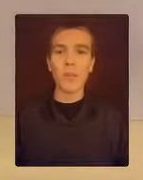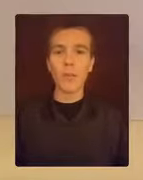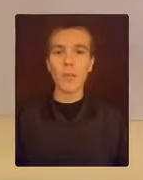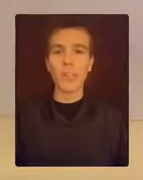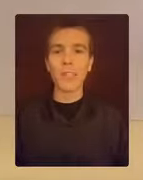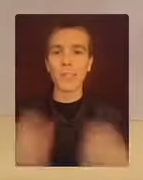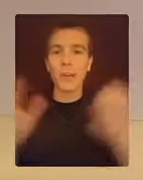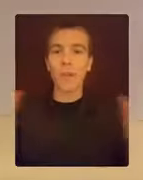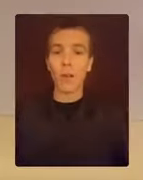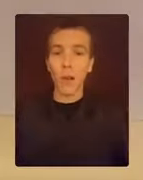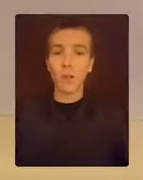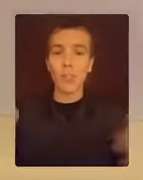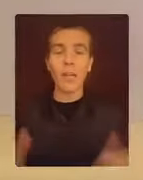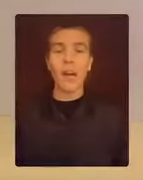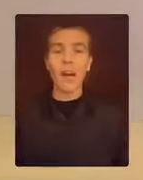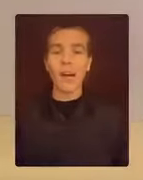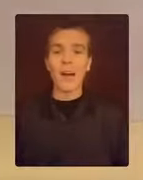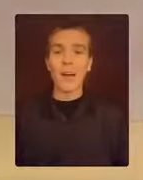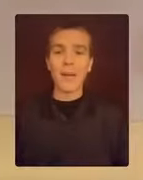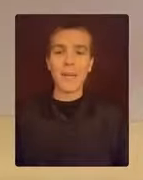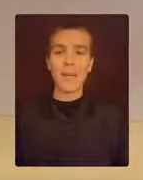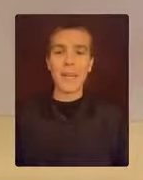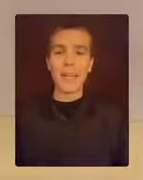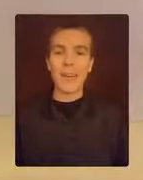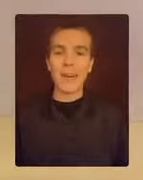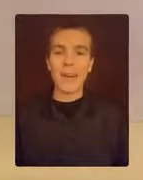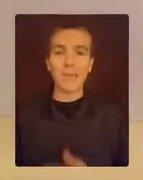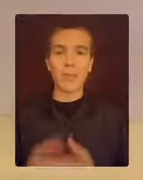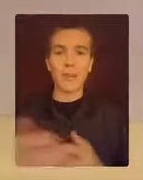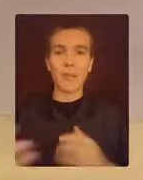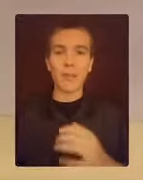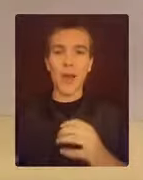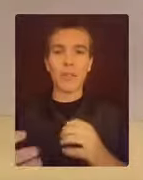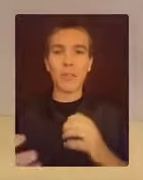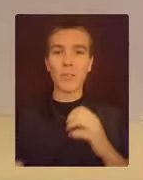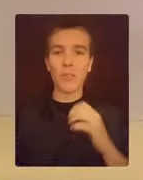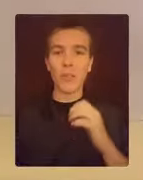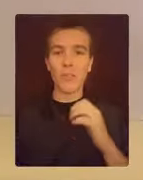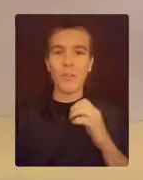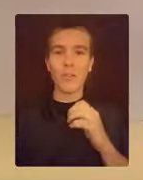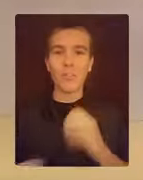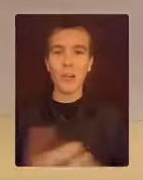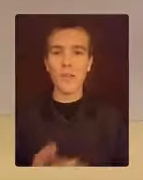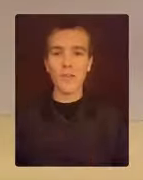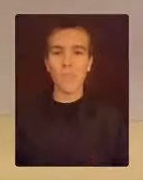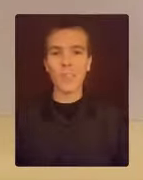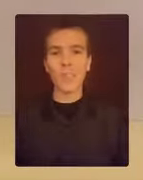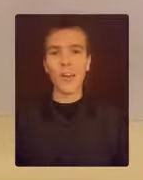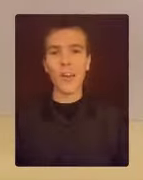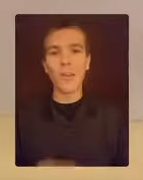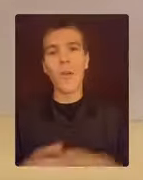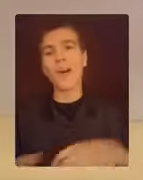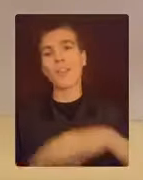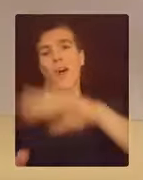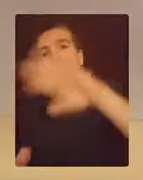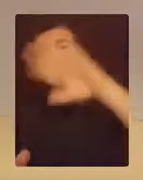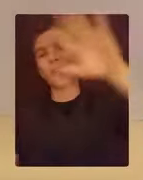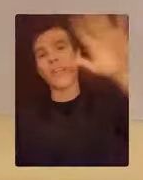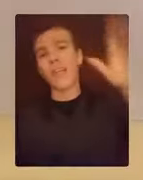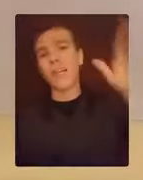a nucleus up close. I mean, I've traveled to the surface of the sun and watch